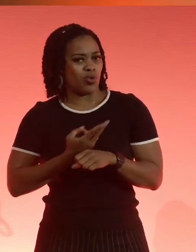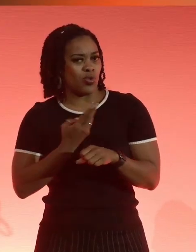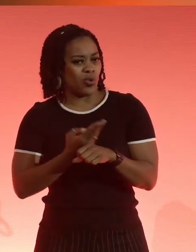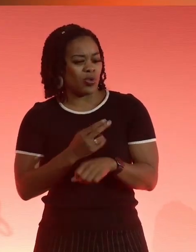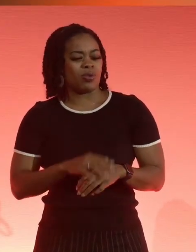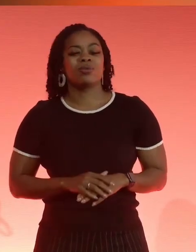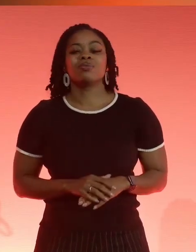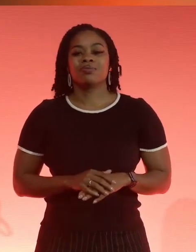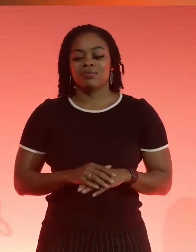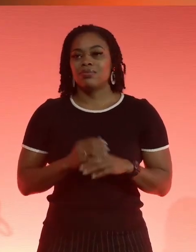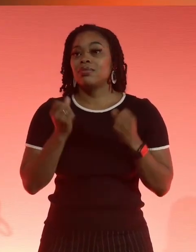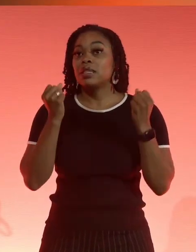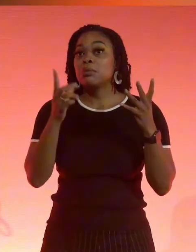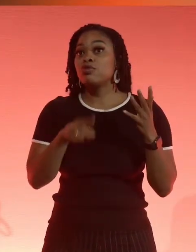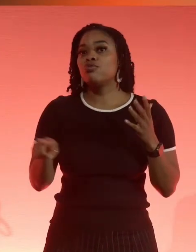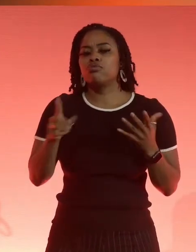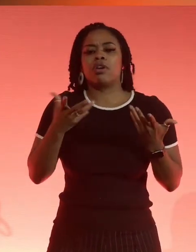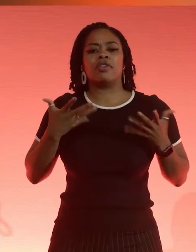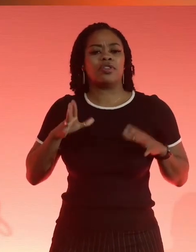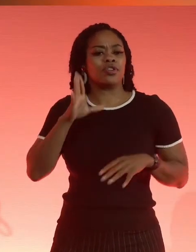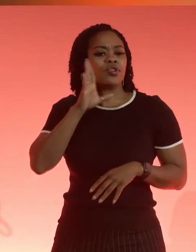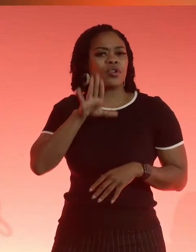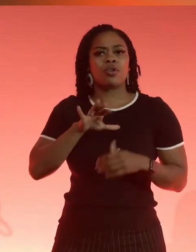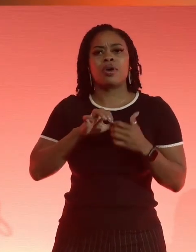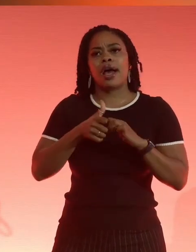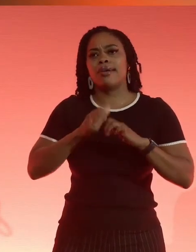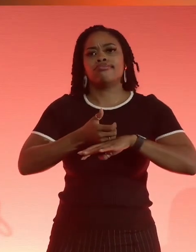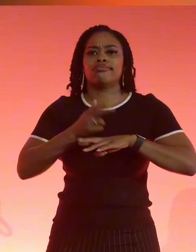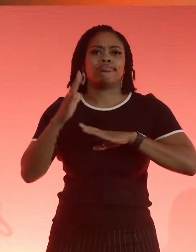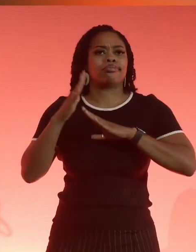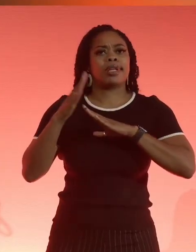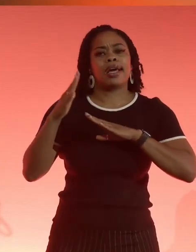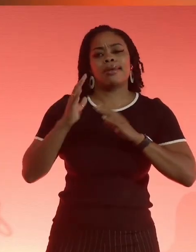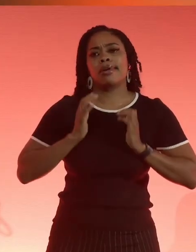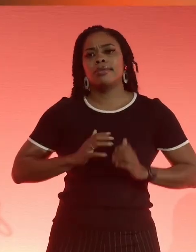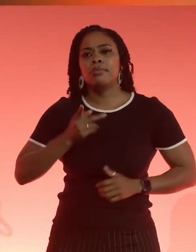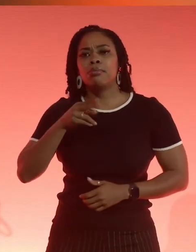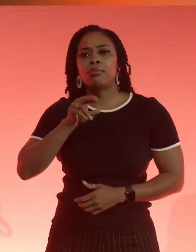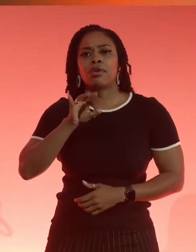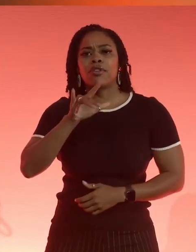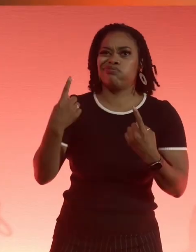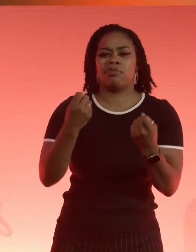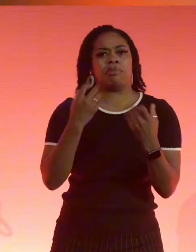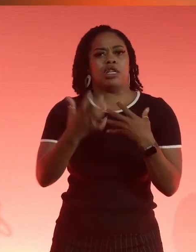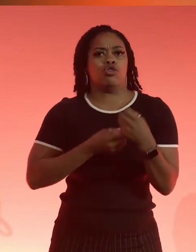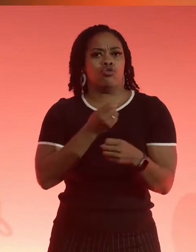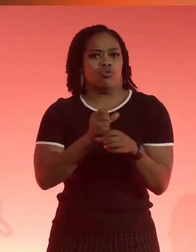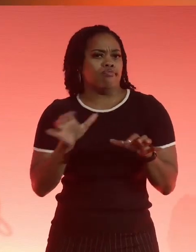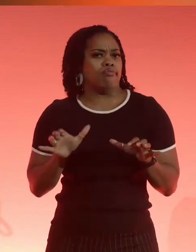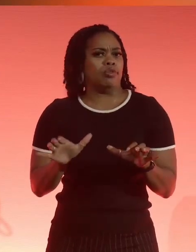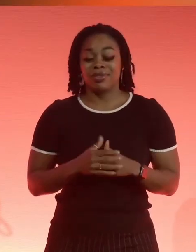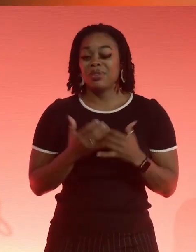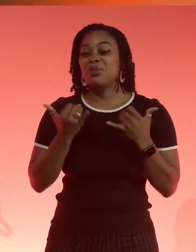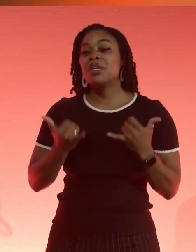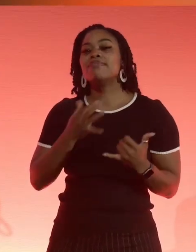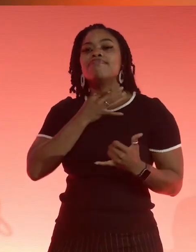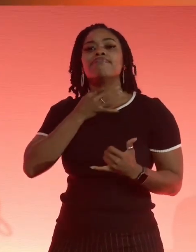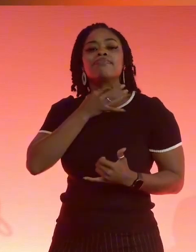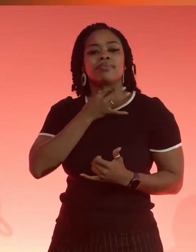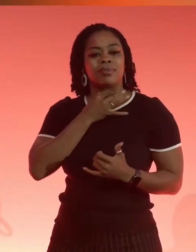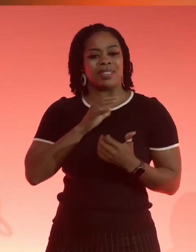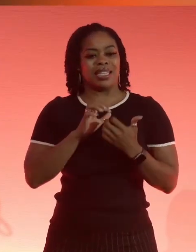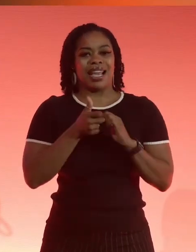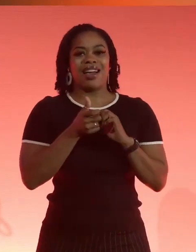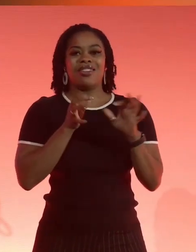here already know how to build an ideal customer profile. You've been doing it for many years. So the question is, how do you